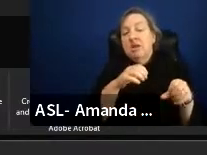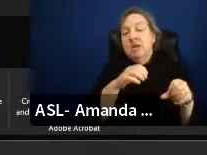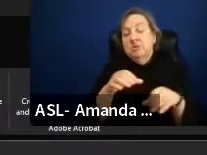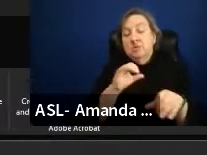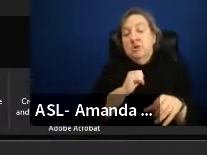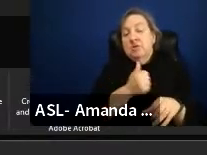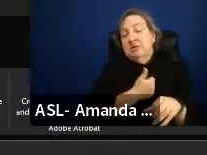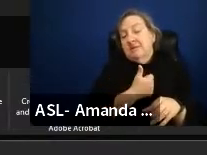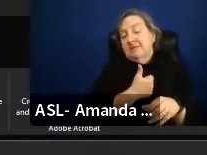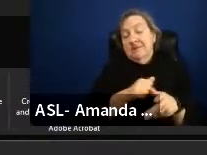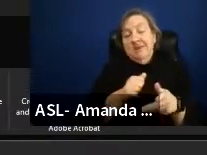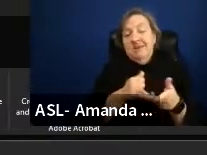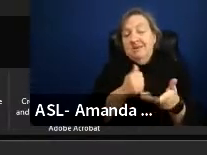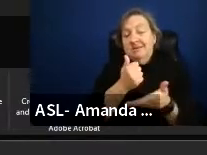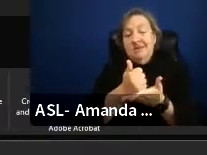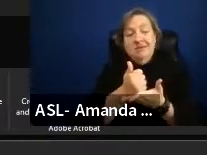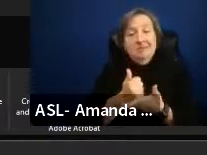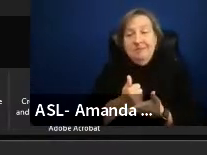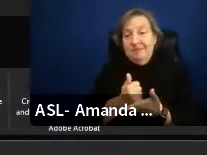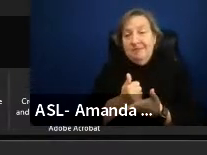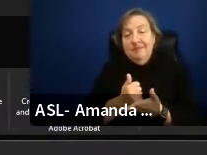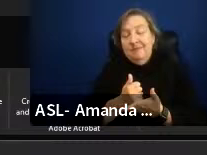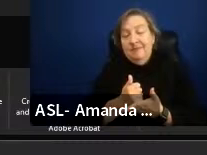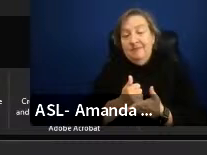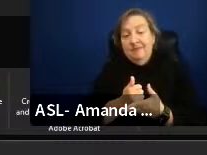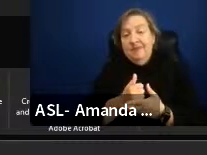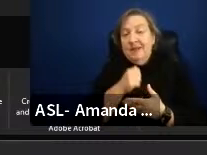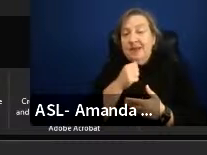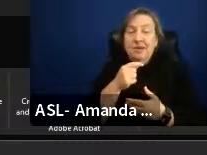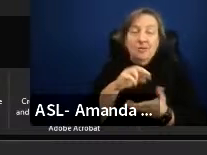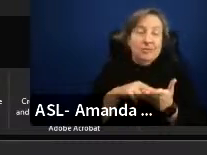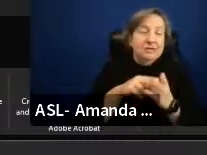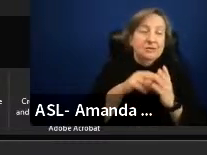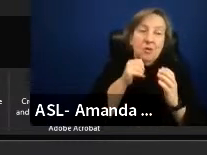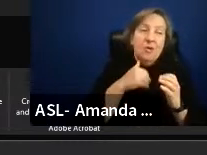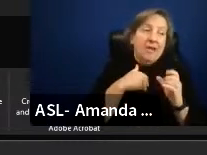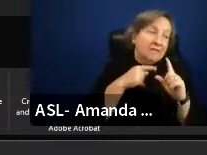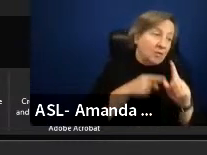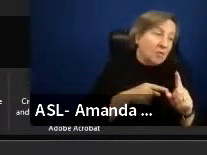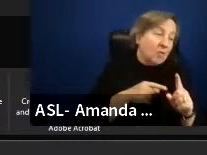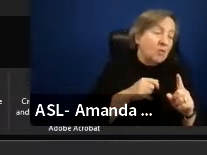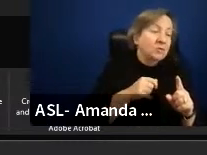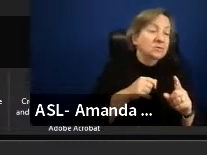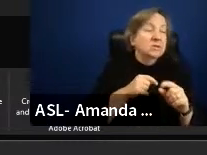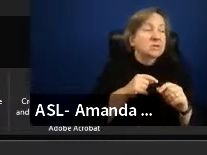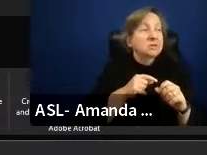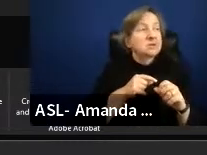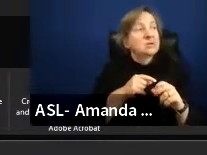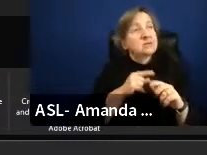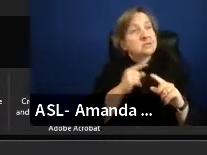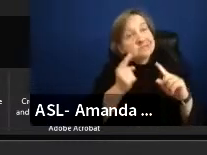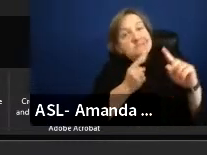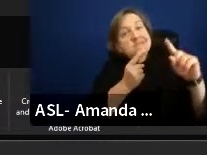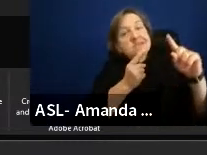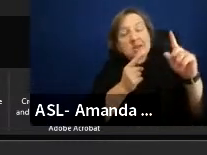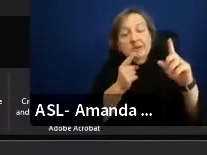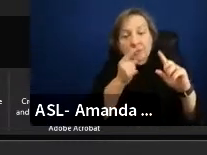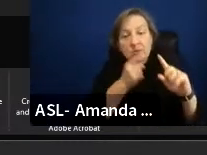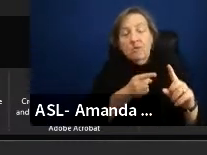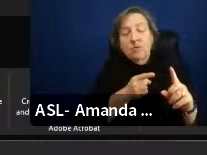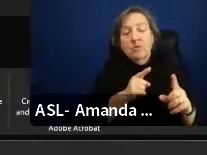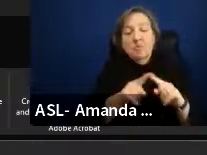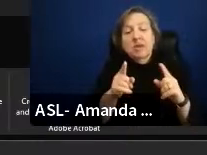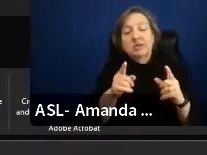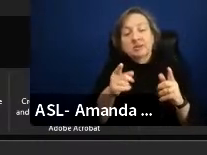ourselves any favors by, and I'm not saying don't have goals and not just aspirations, but goals, by saying you